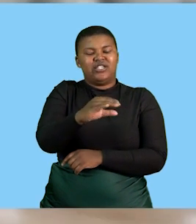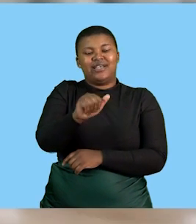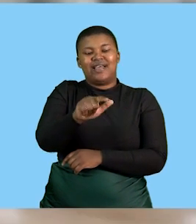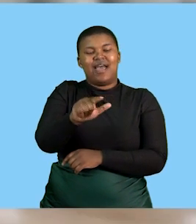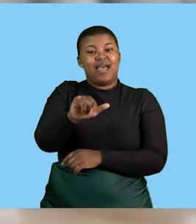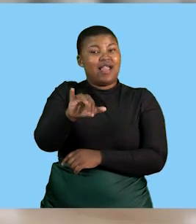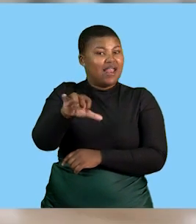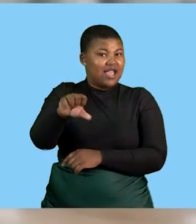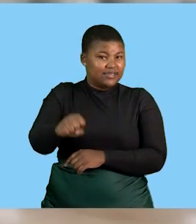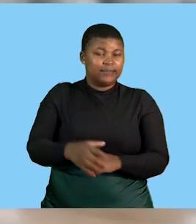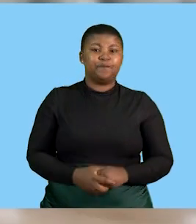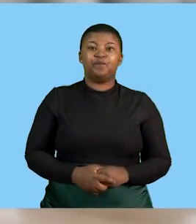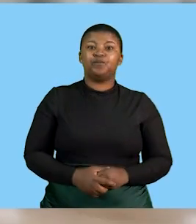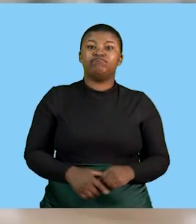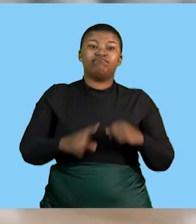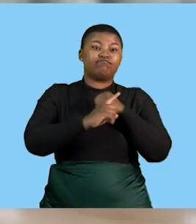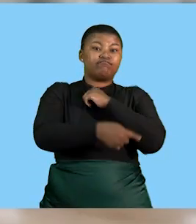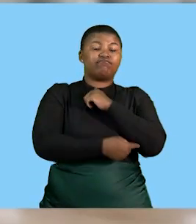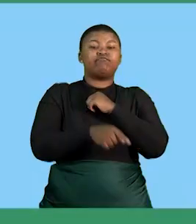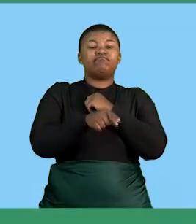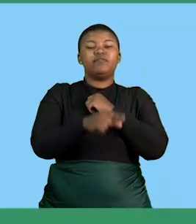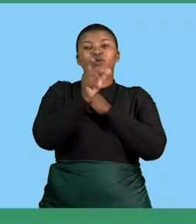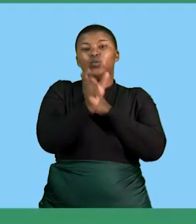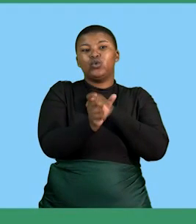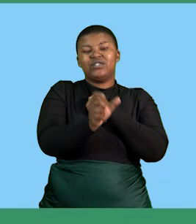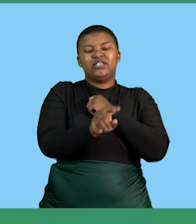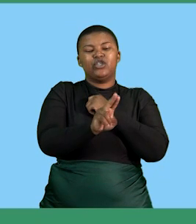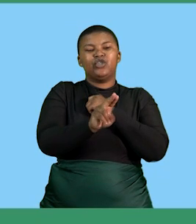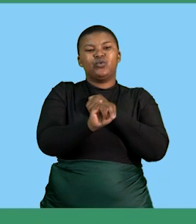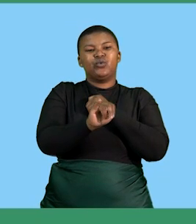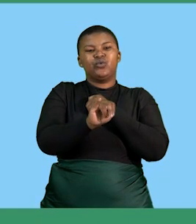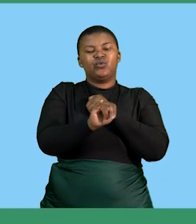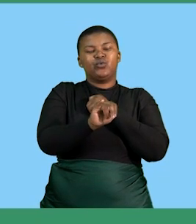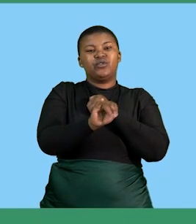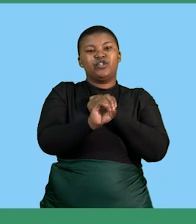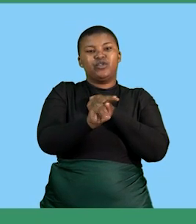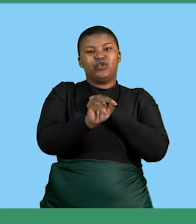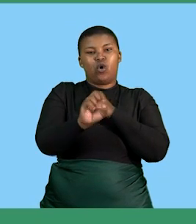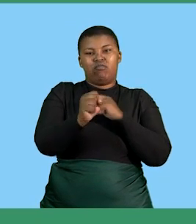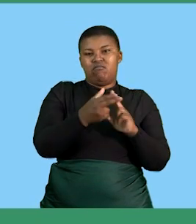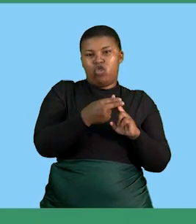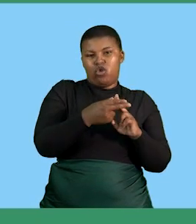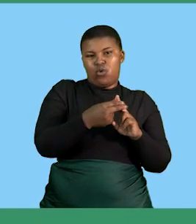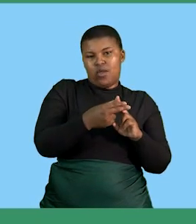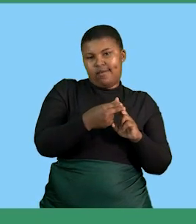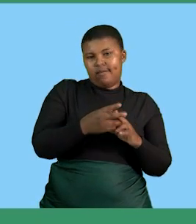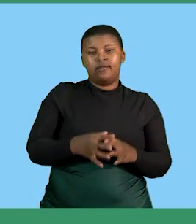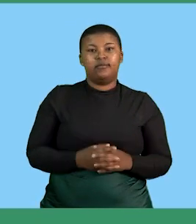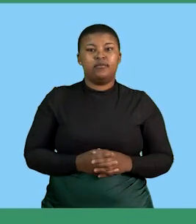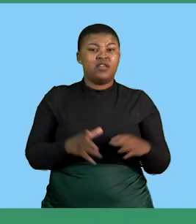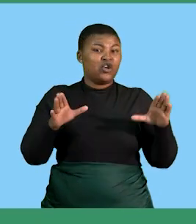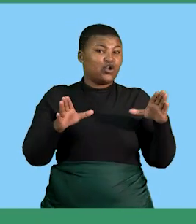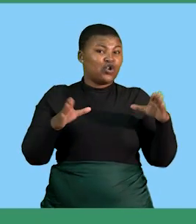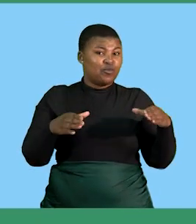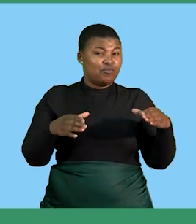you should be familiar with is unions. Unions is then a group of workers that protect